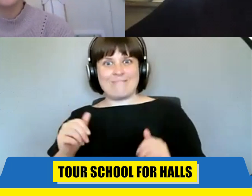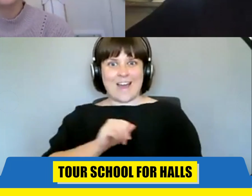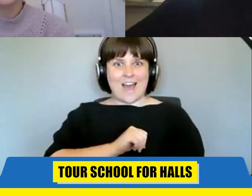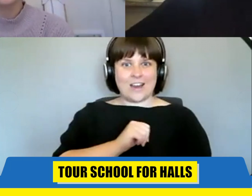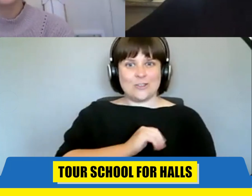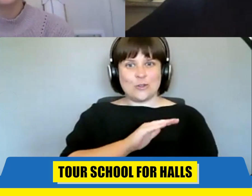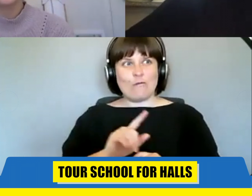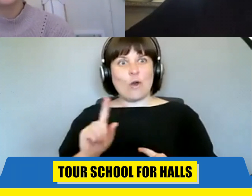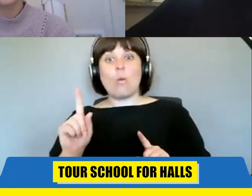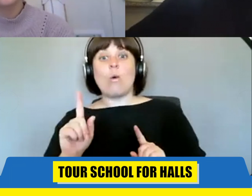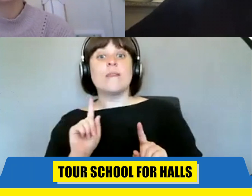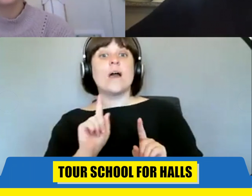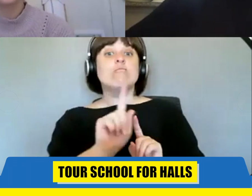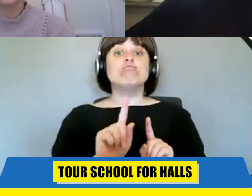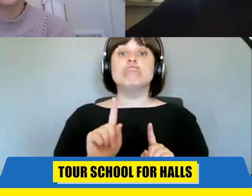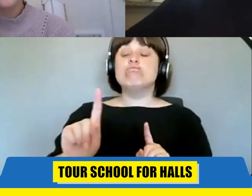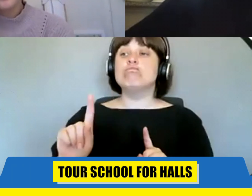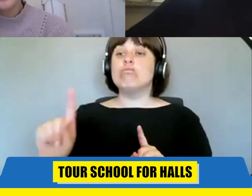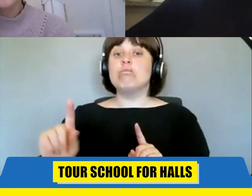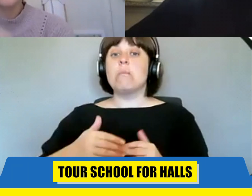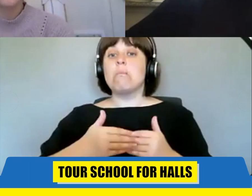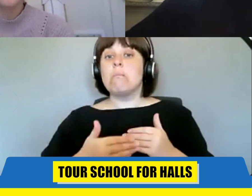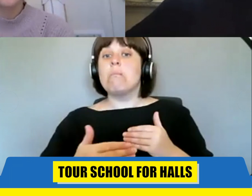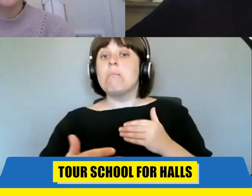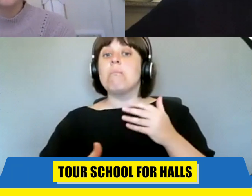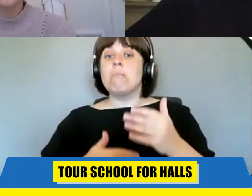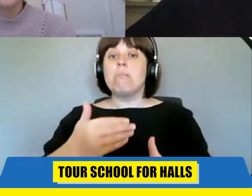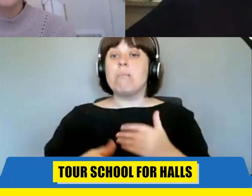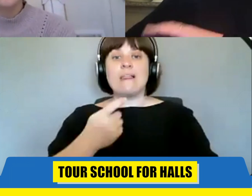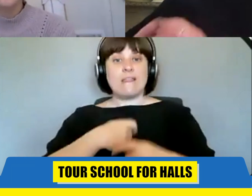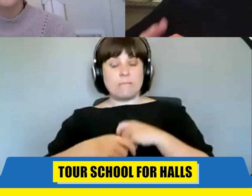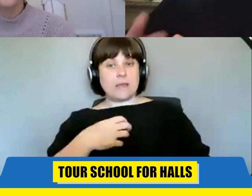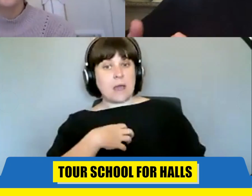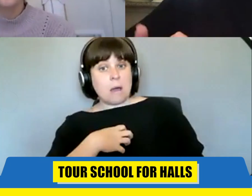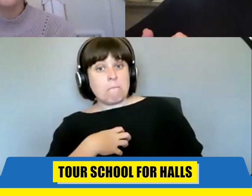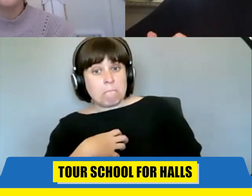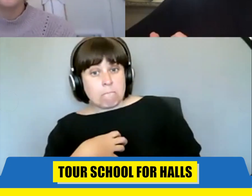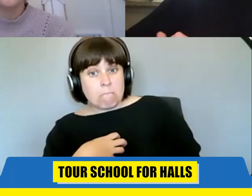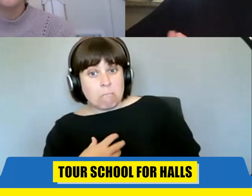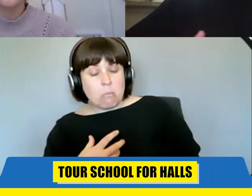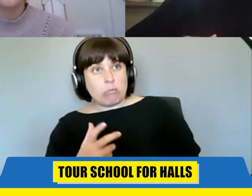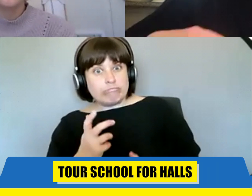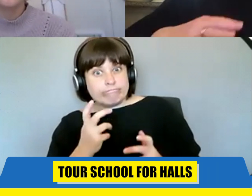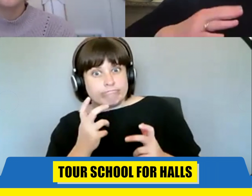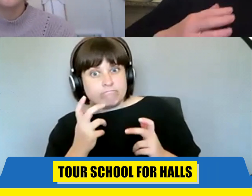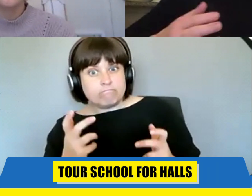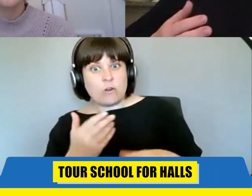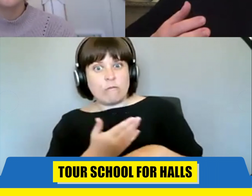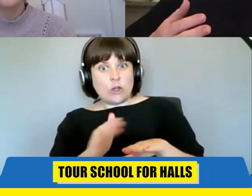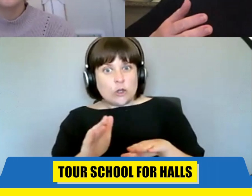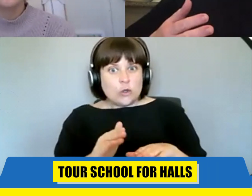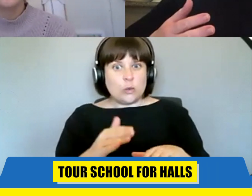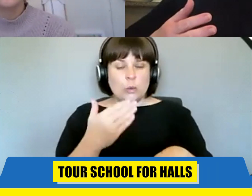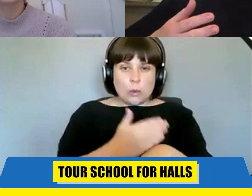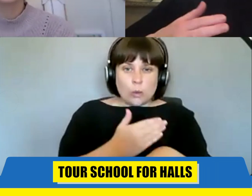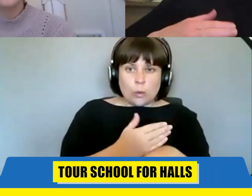attend over time. They seem to become more likely, particularly the more they've had an experience where they weren't